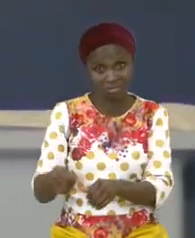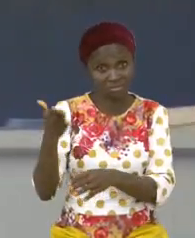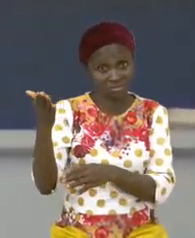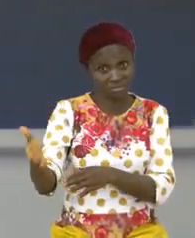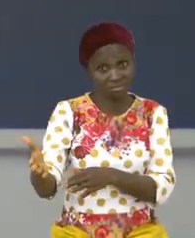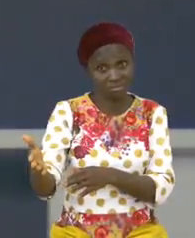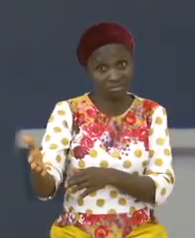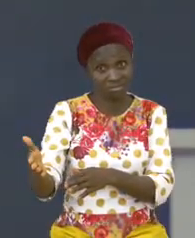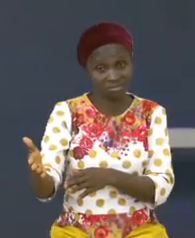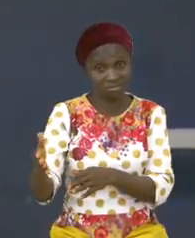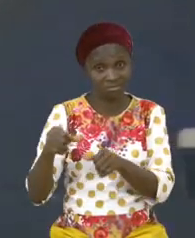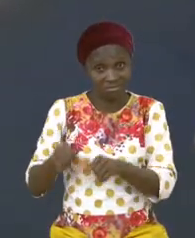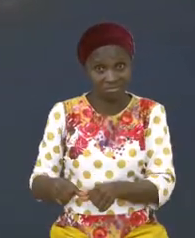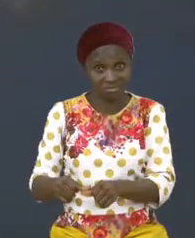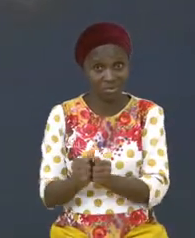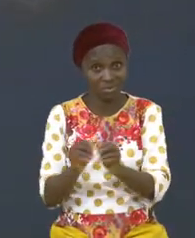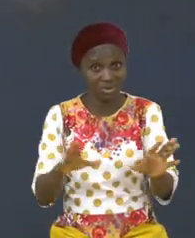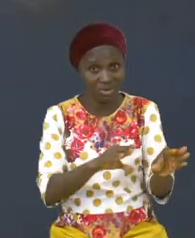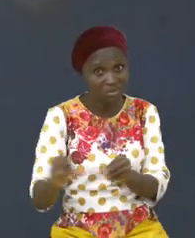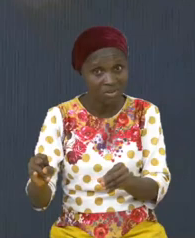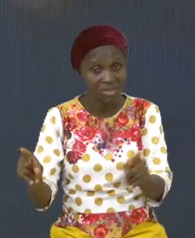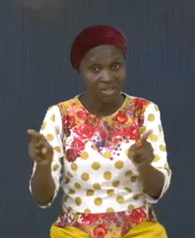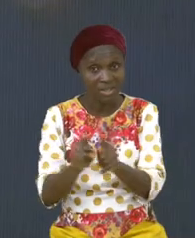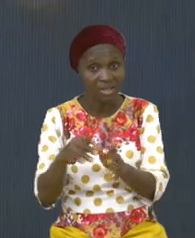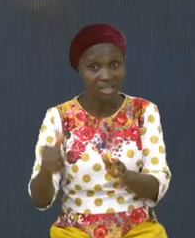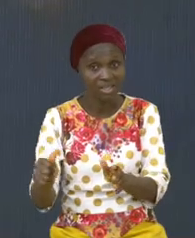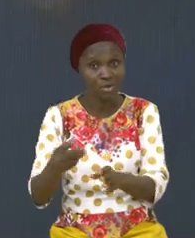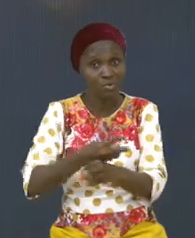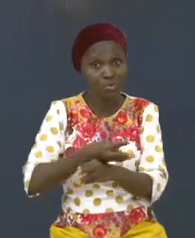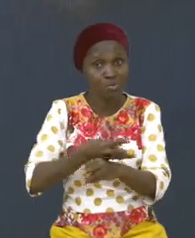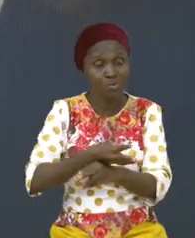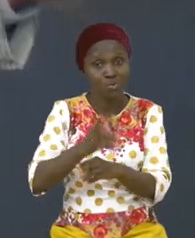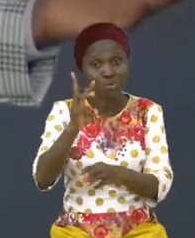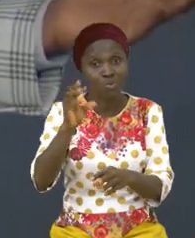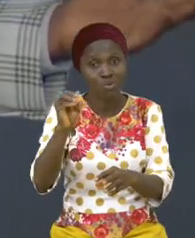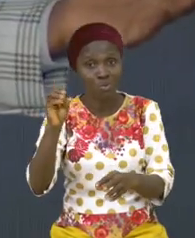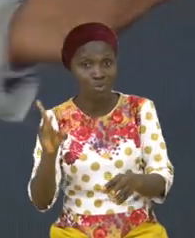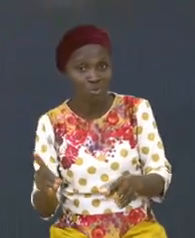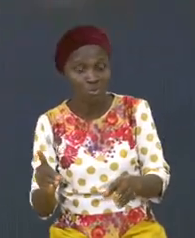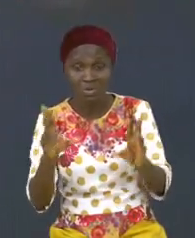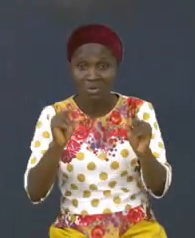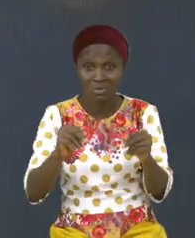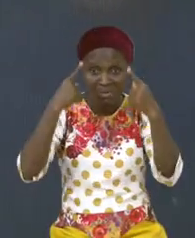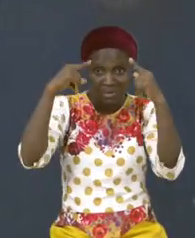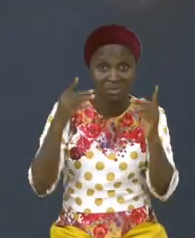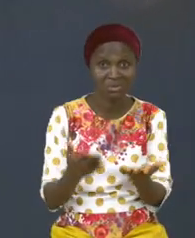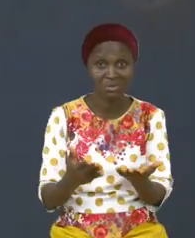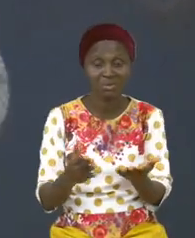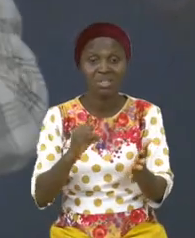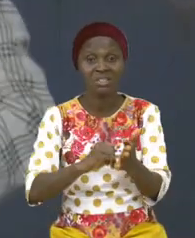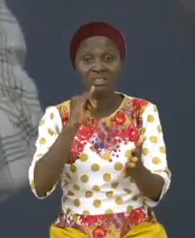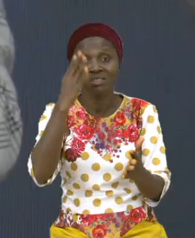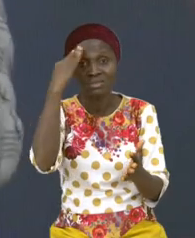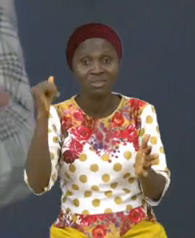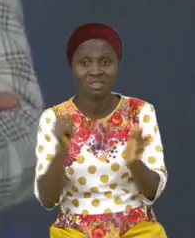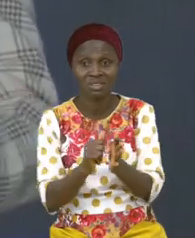there solid like a log of wood, then there's no success. It is knowing